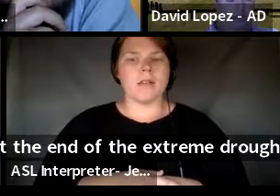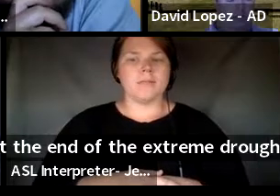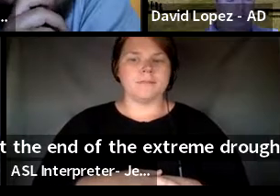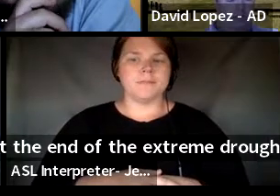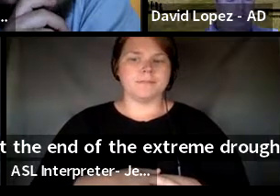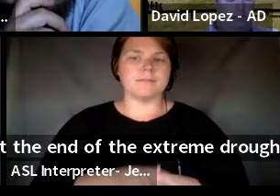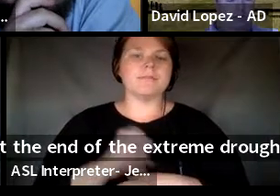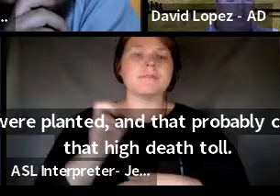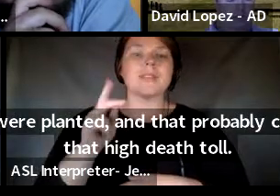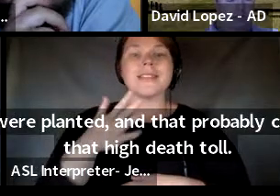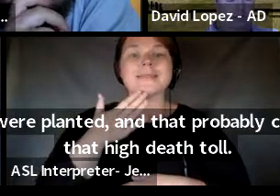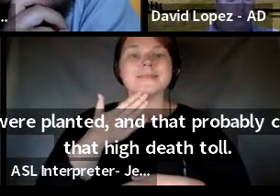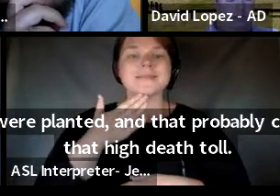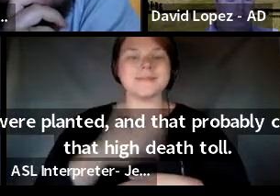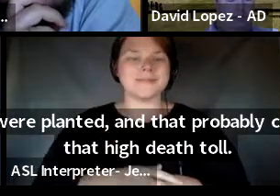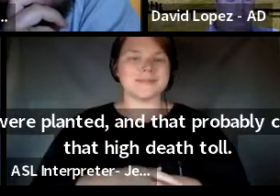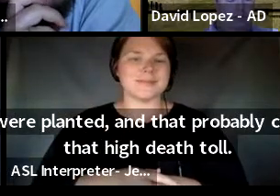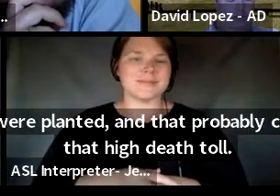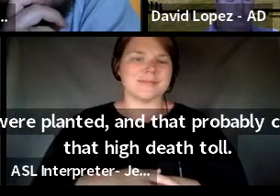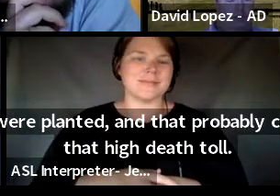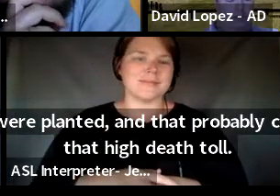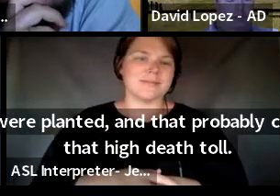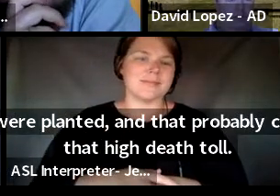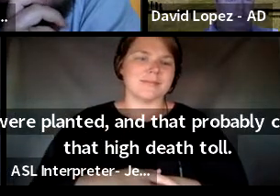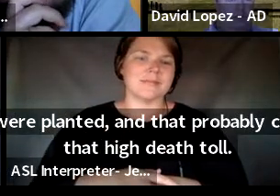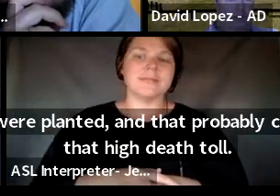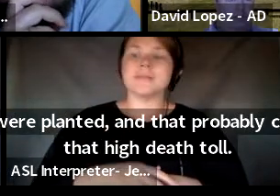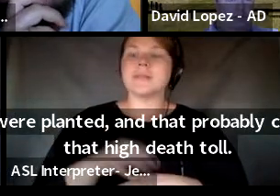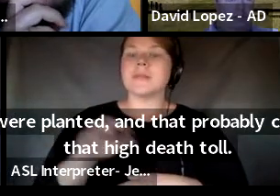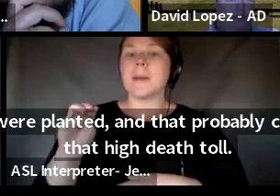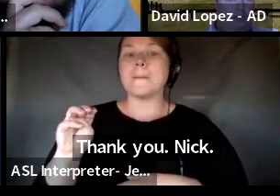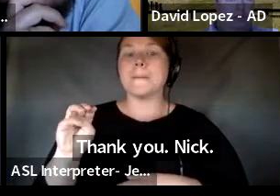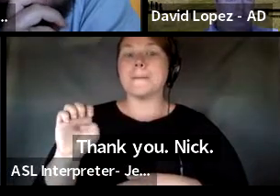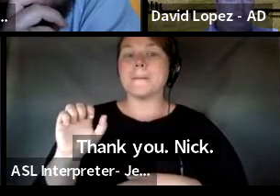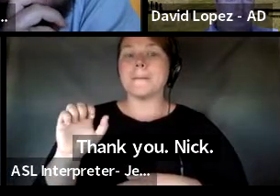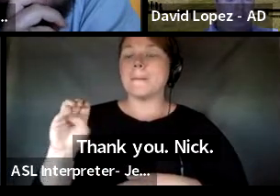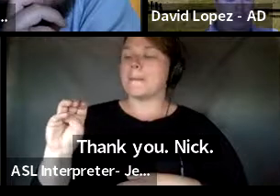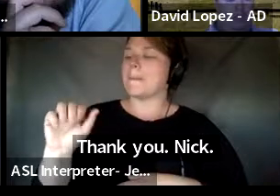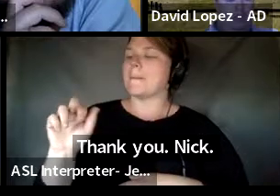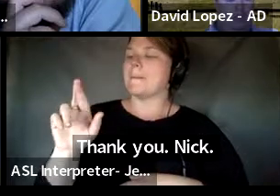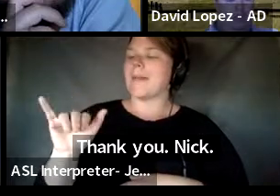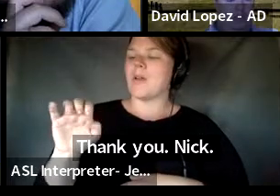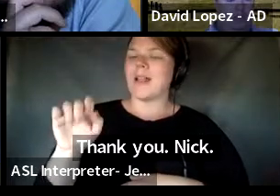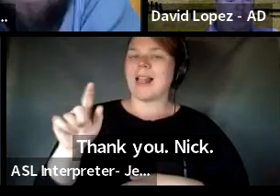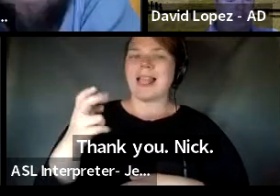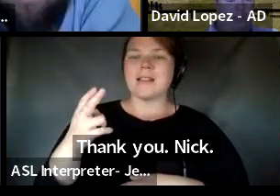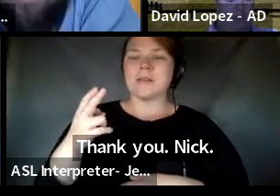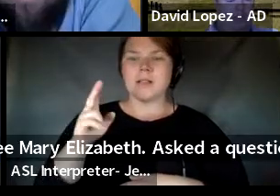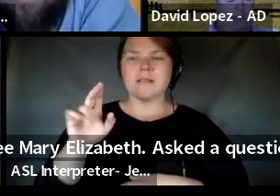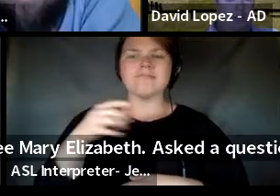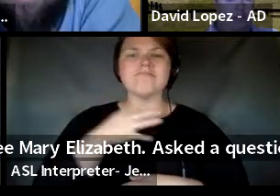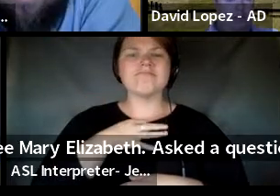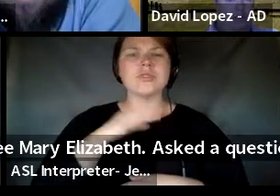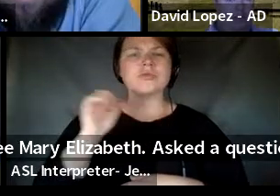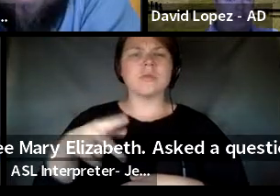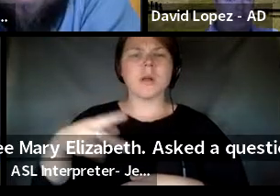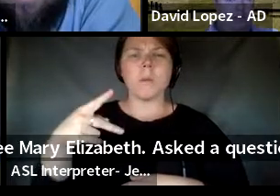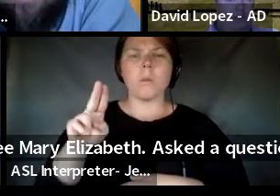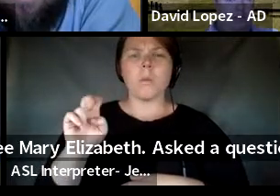Thank you. Thank you, Nate. I do see Mary Elizabeth asked a question. Was that Puente?